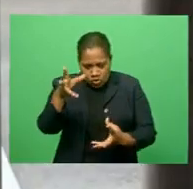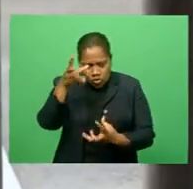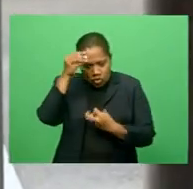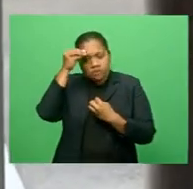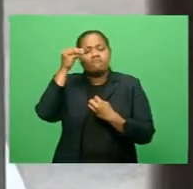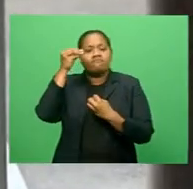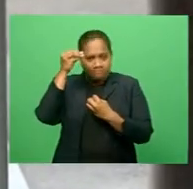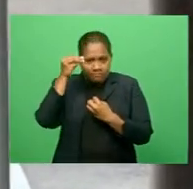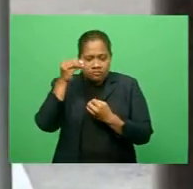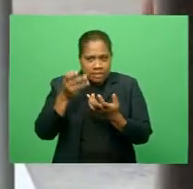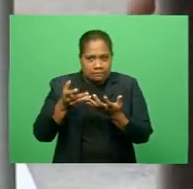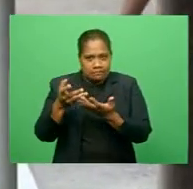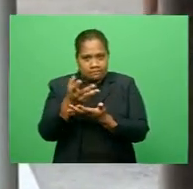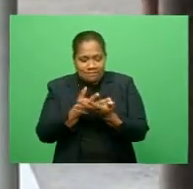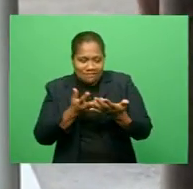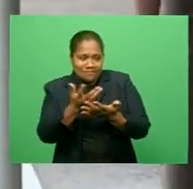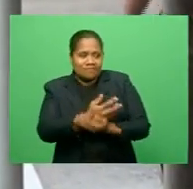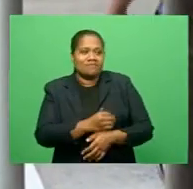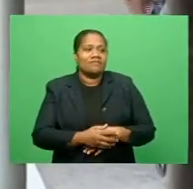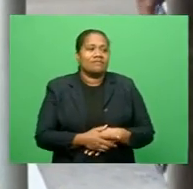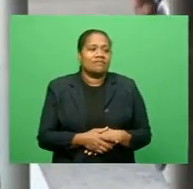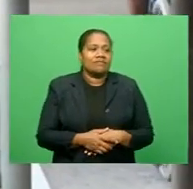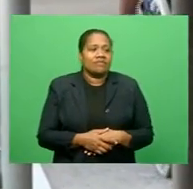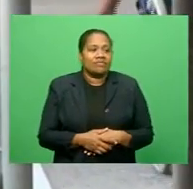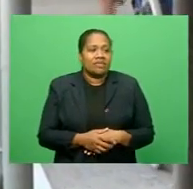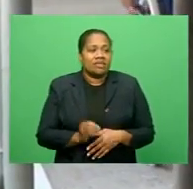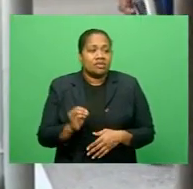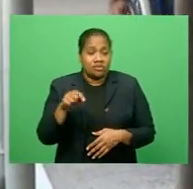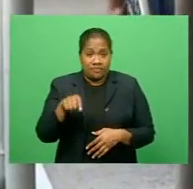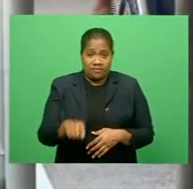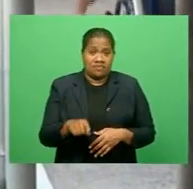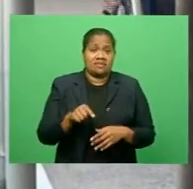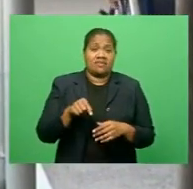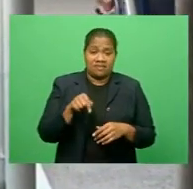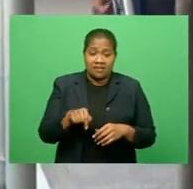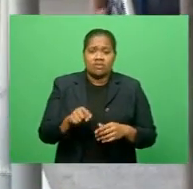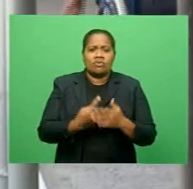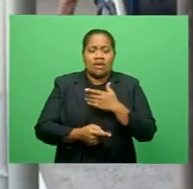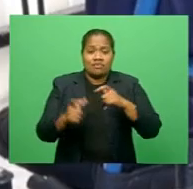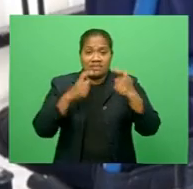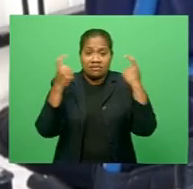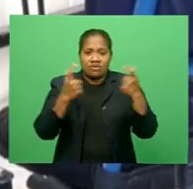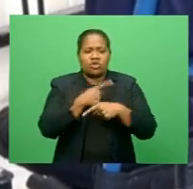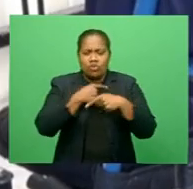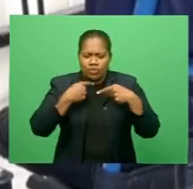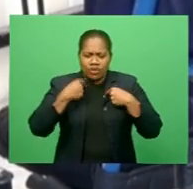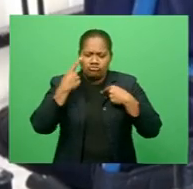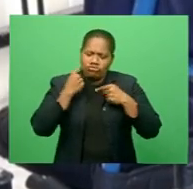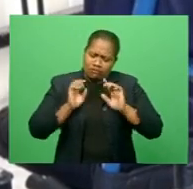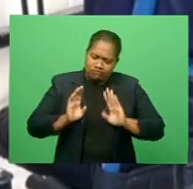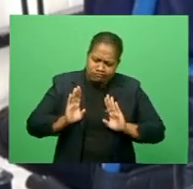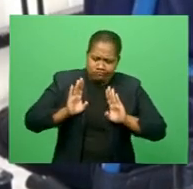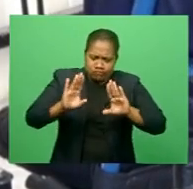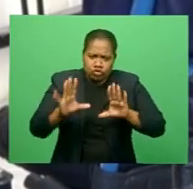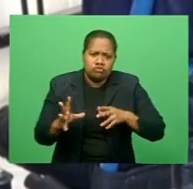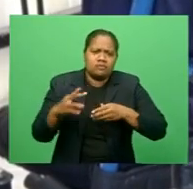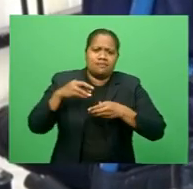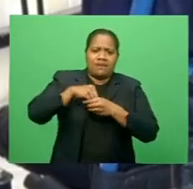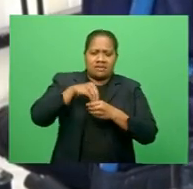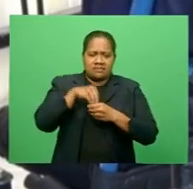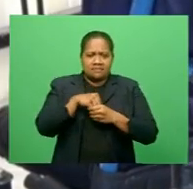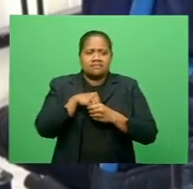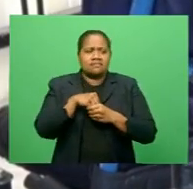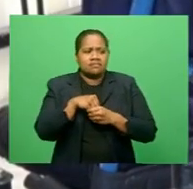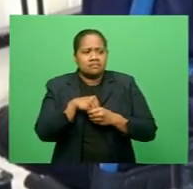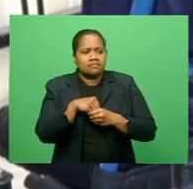disability that we are pushing to be part and ensure to have a bigger visibility